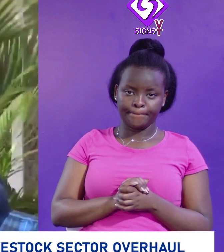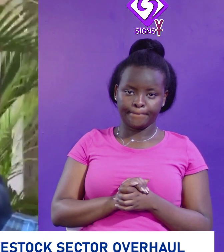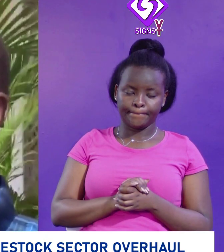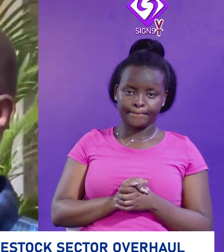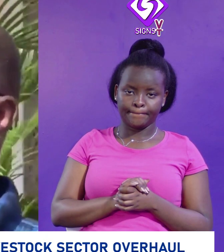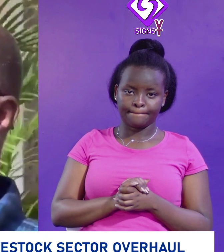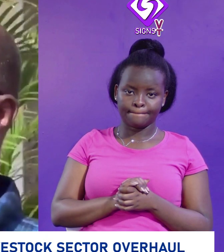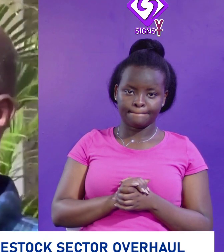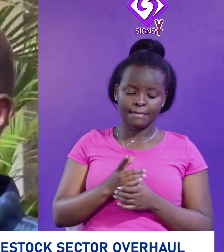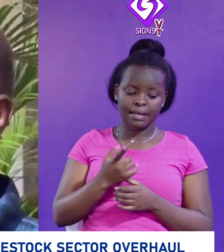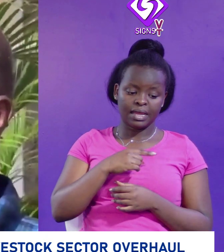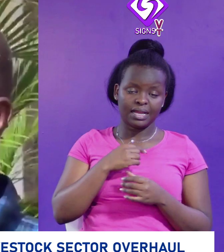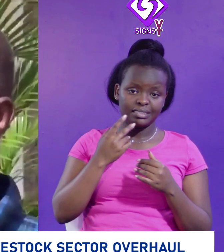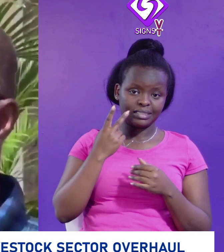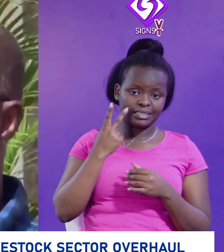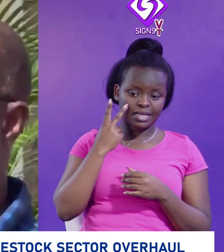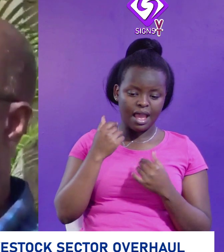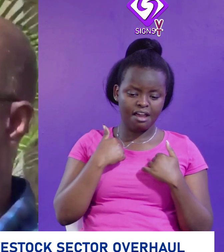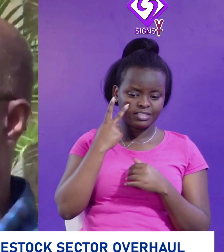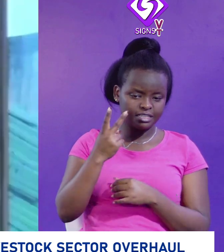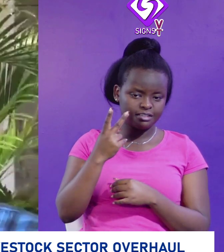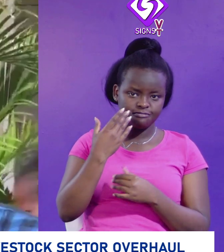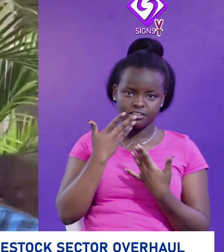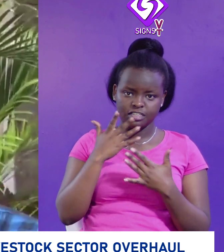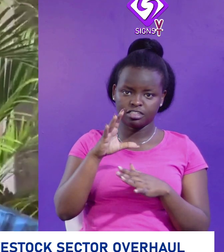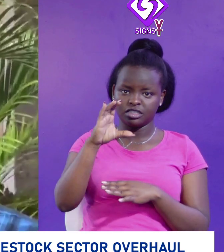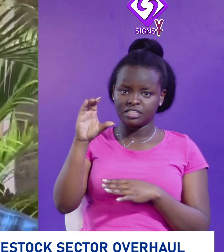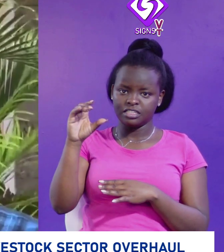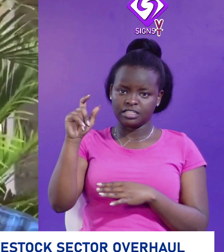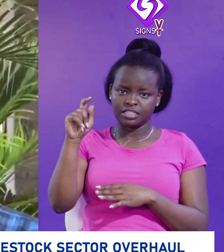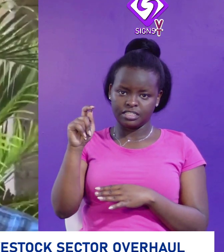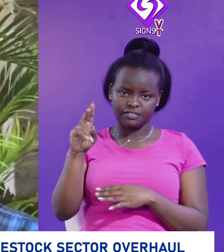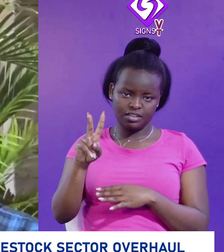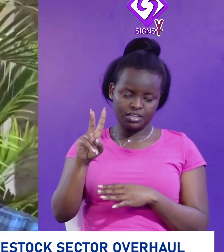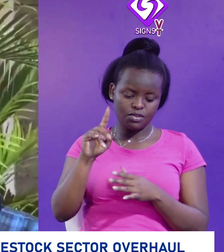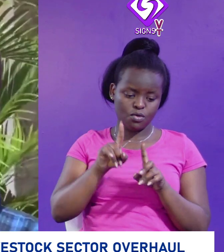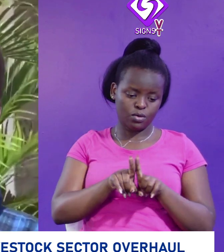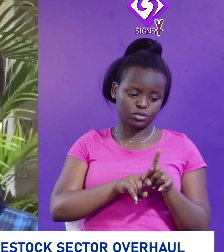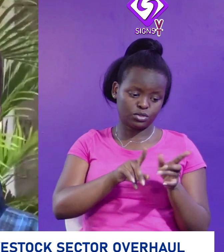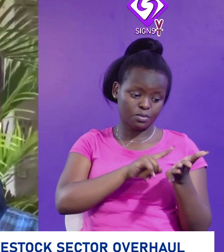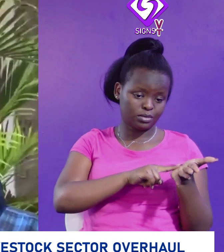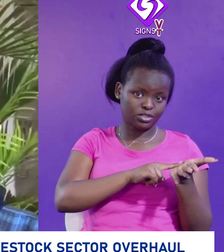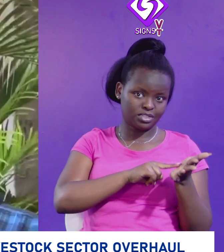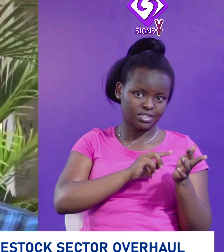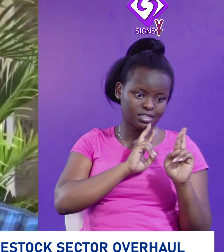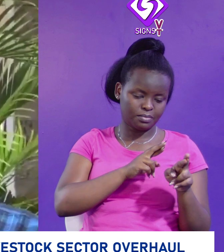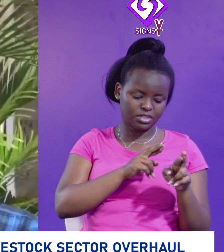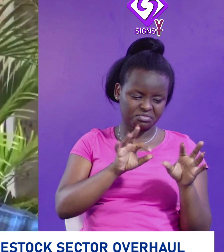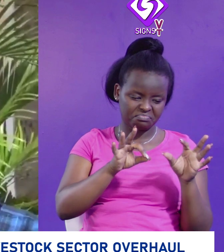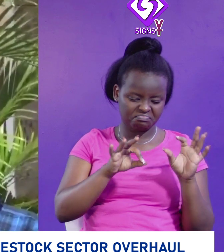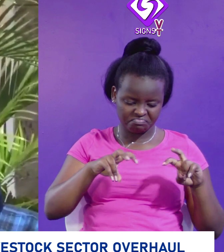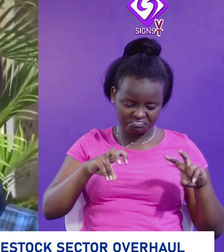Got hold of CCTV footage, which we are analyzing. Sent toxicology report to the government chemist, and once the results